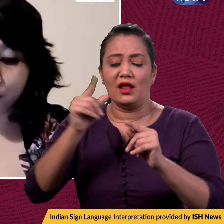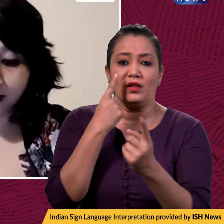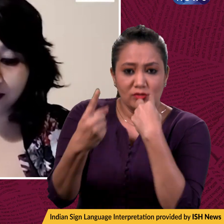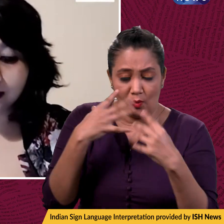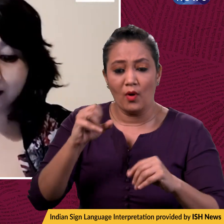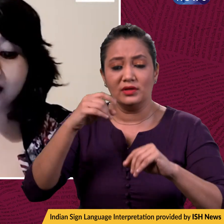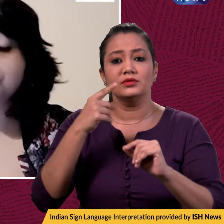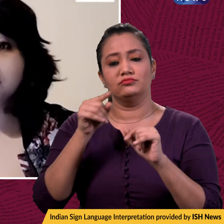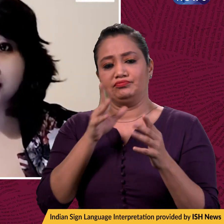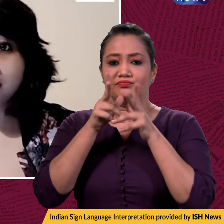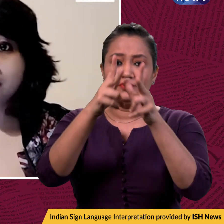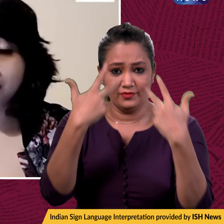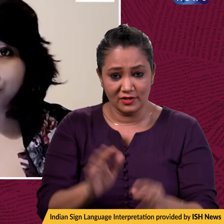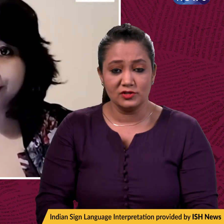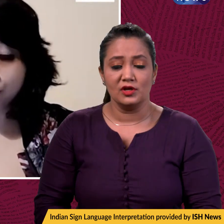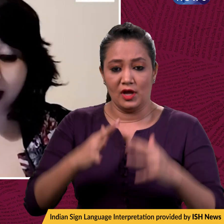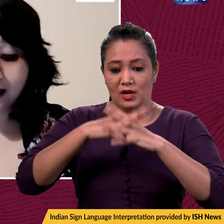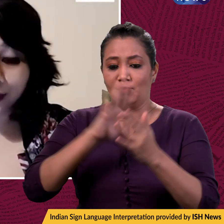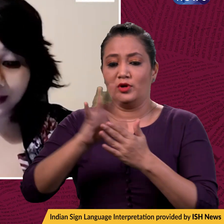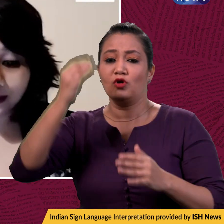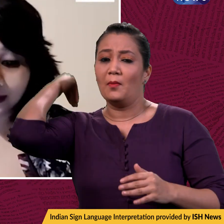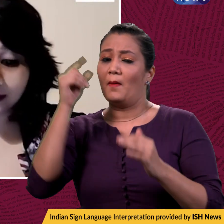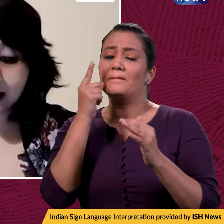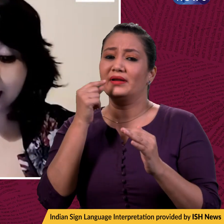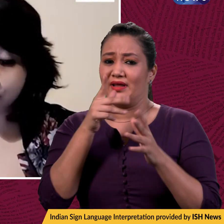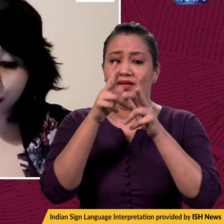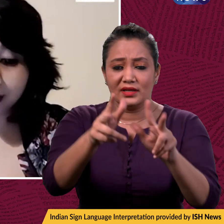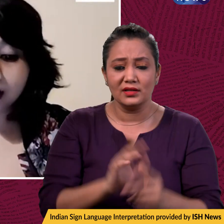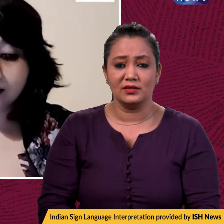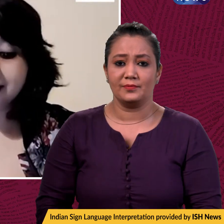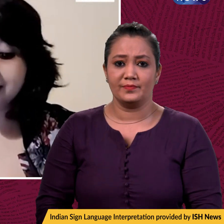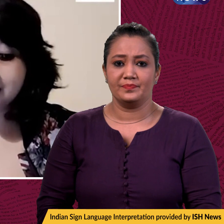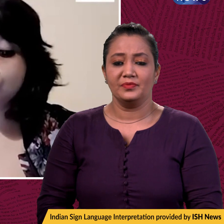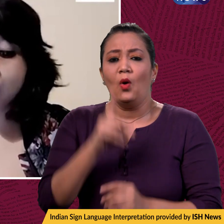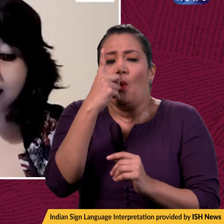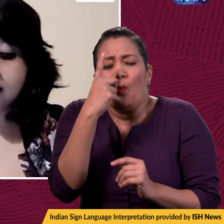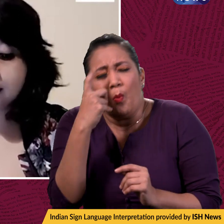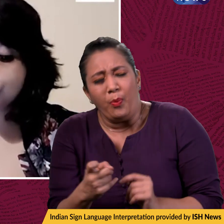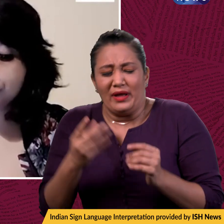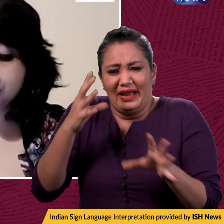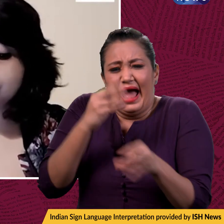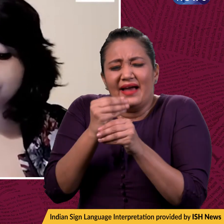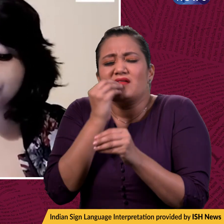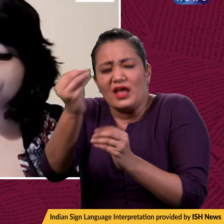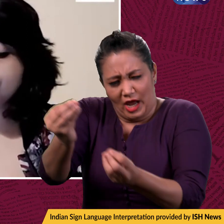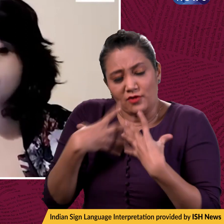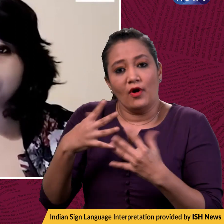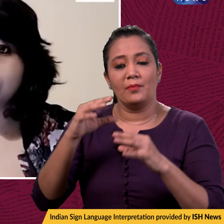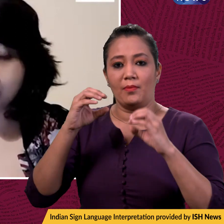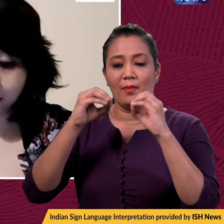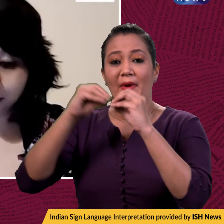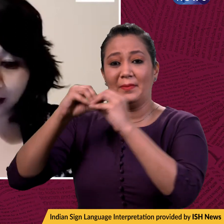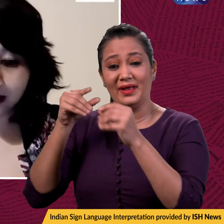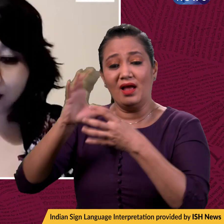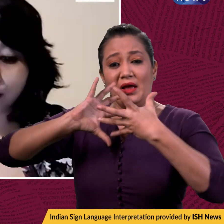of Covaxin. Now, last Monday, the WHO had tweeted this, and I quote, that they need one additional piece of information